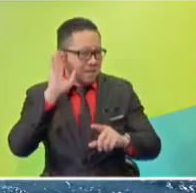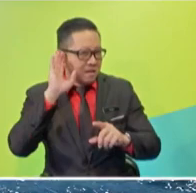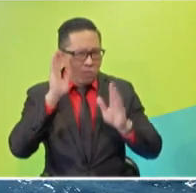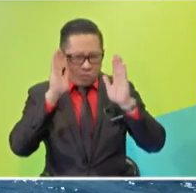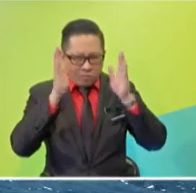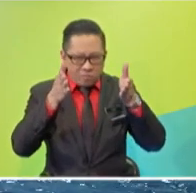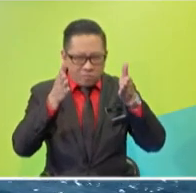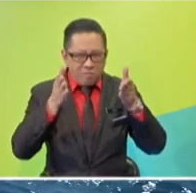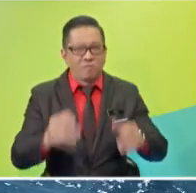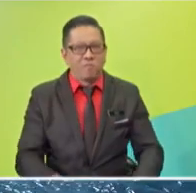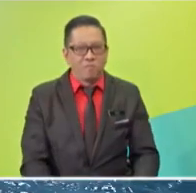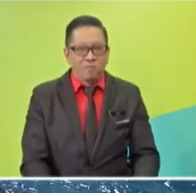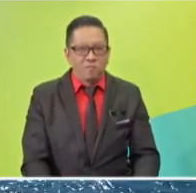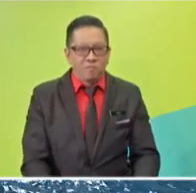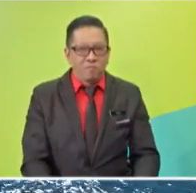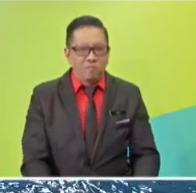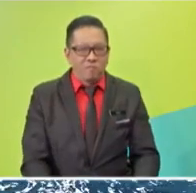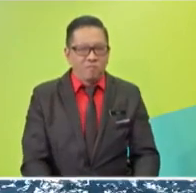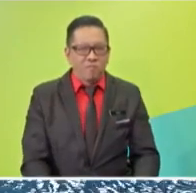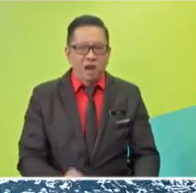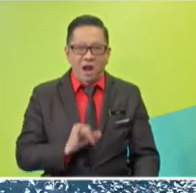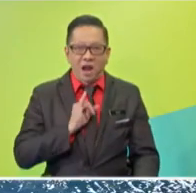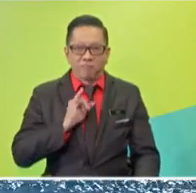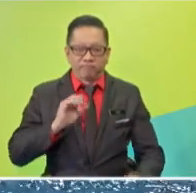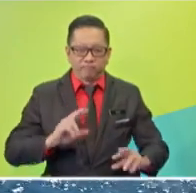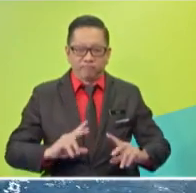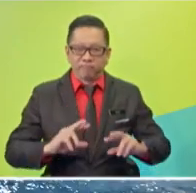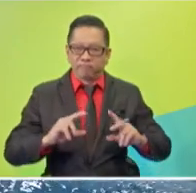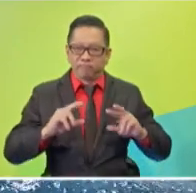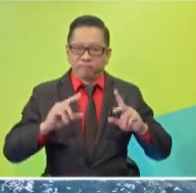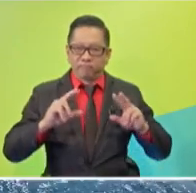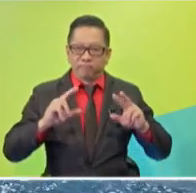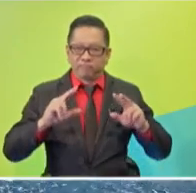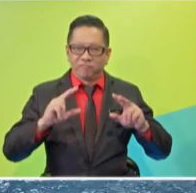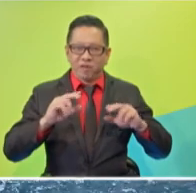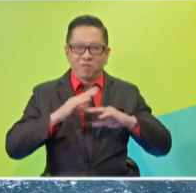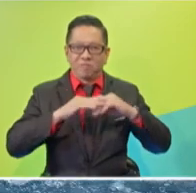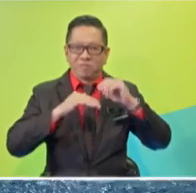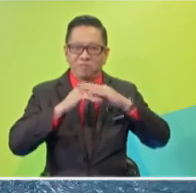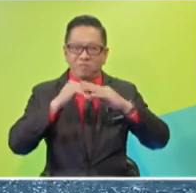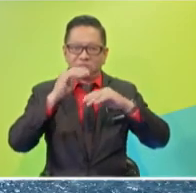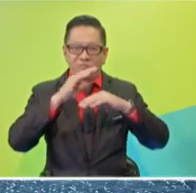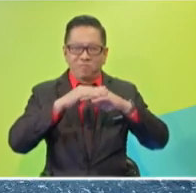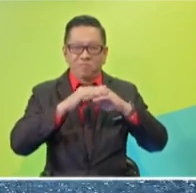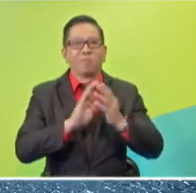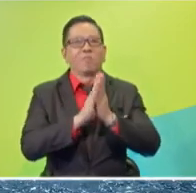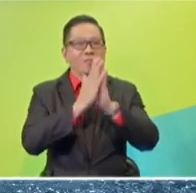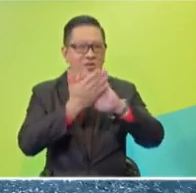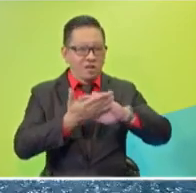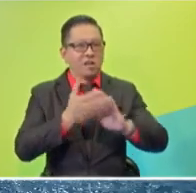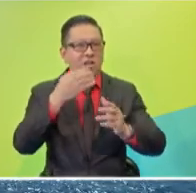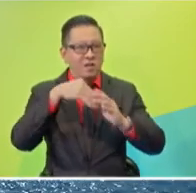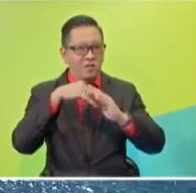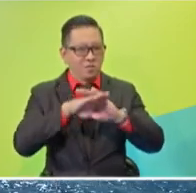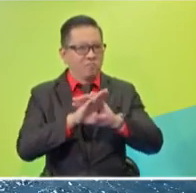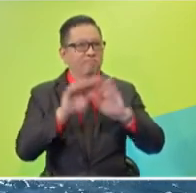attentively. I developed the concept for the structure and turned those concepts into